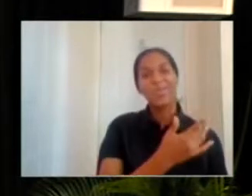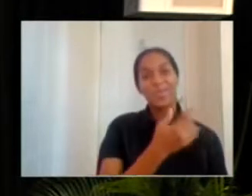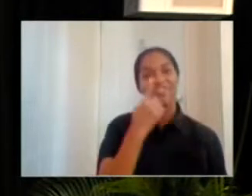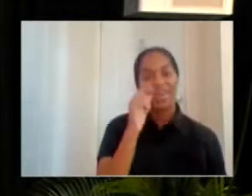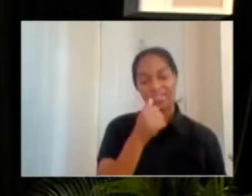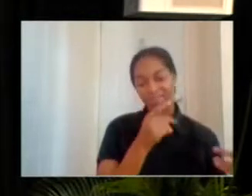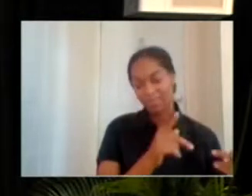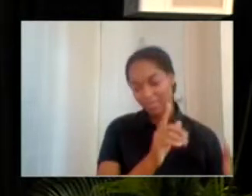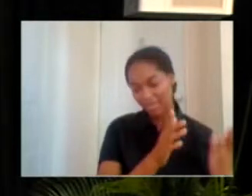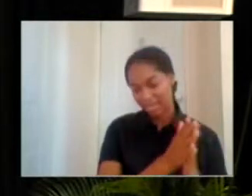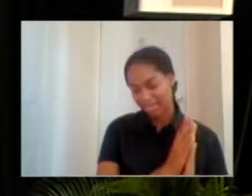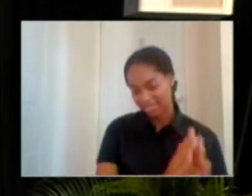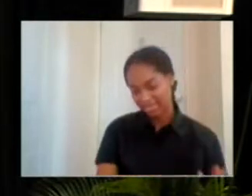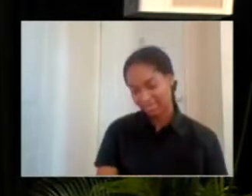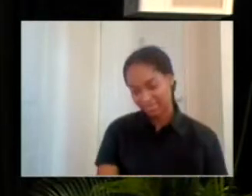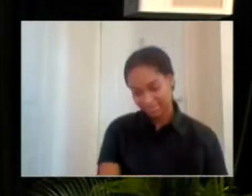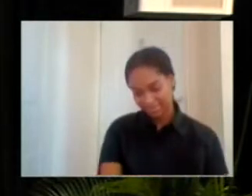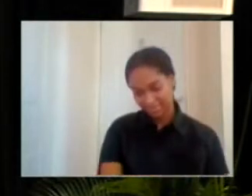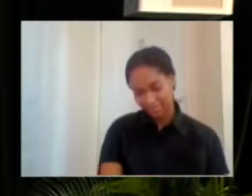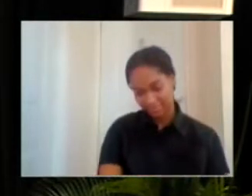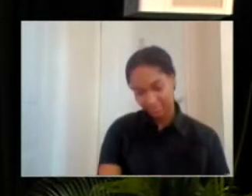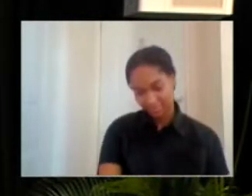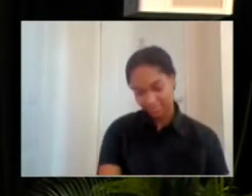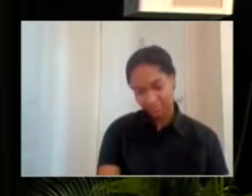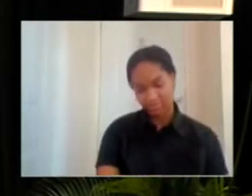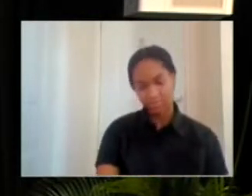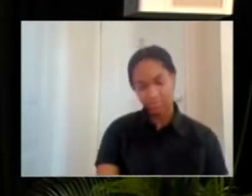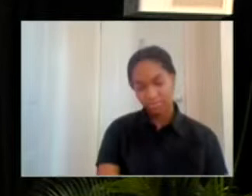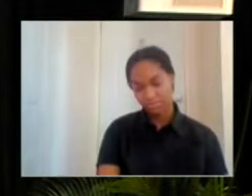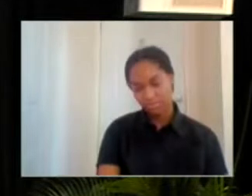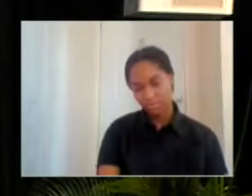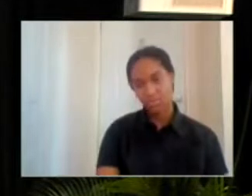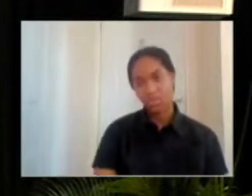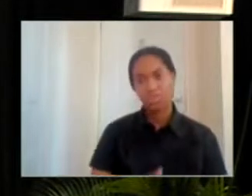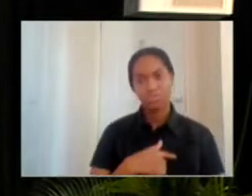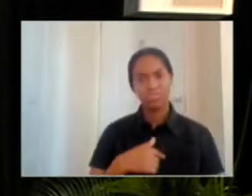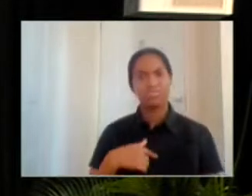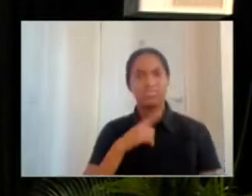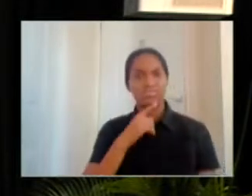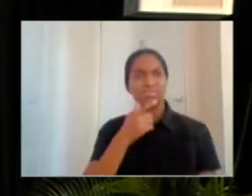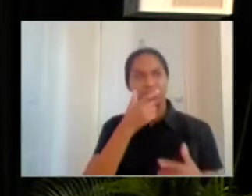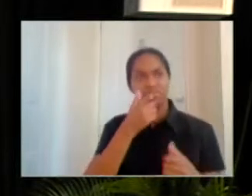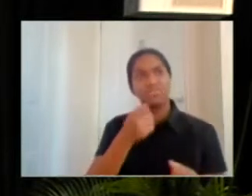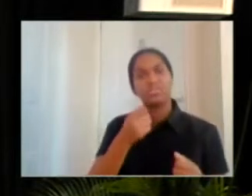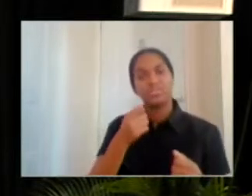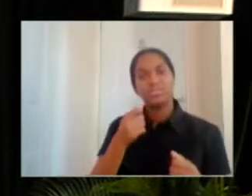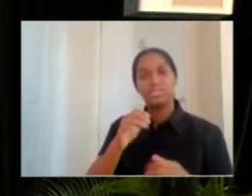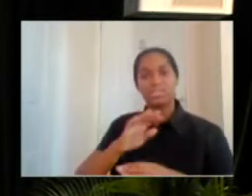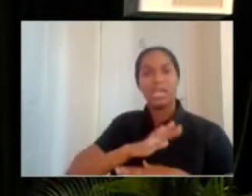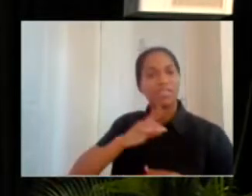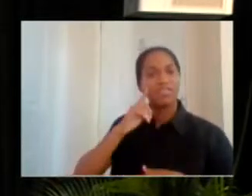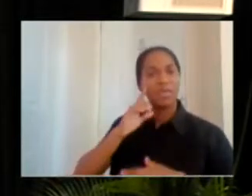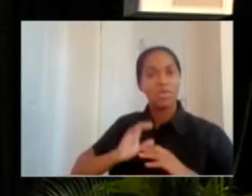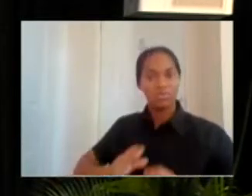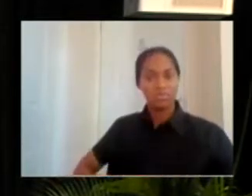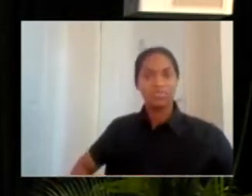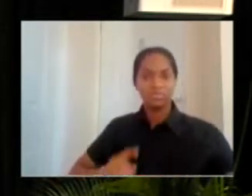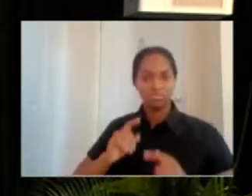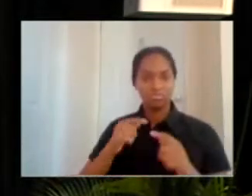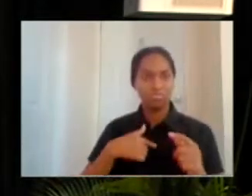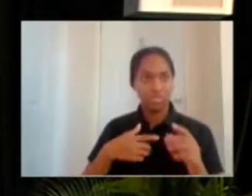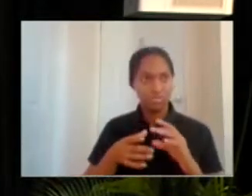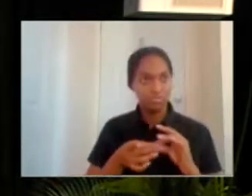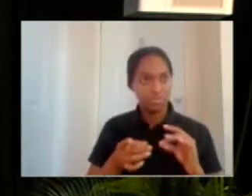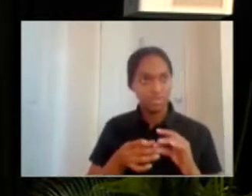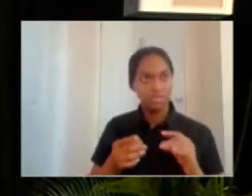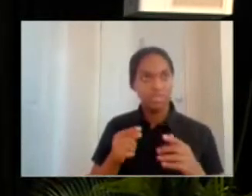ask questions, I mean, so we are so much interested in, satisfying the consumers, right? So as I mentioned at the beginning, you just